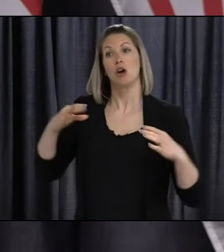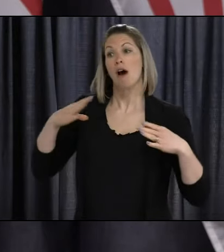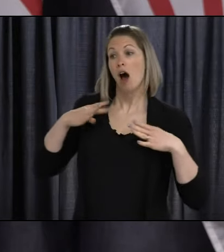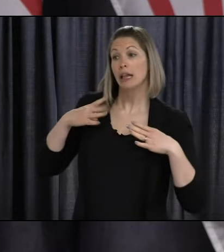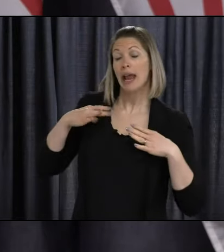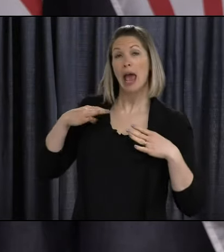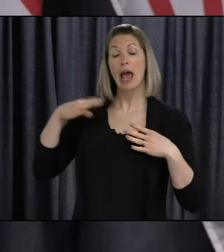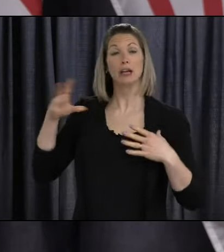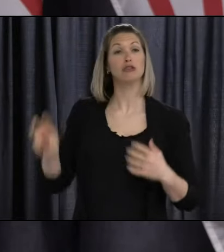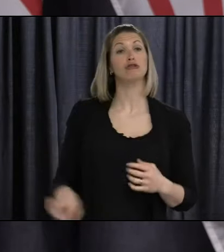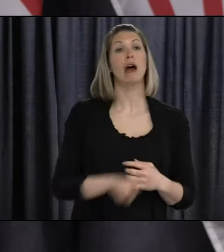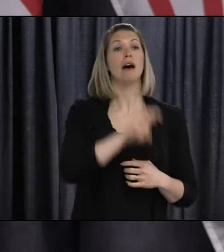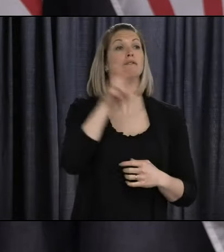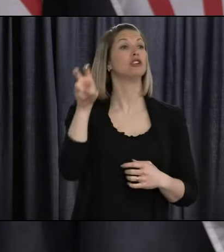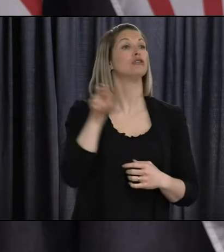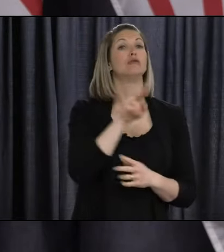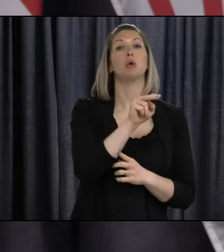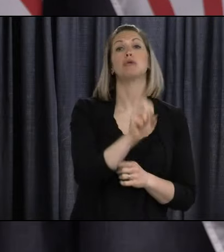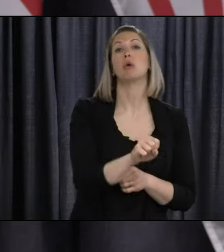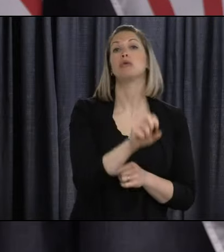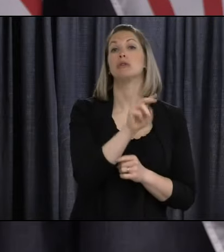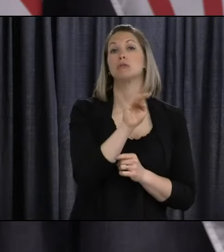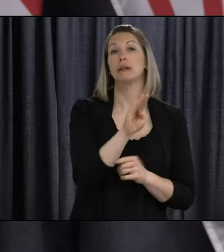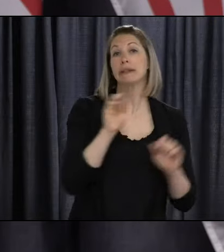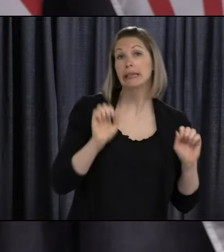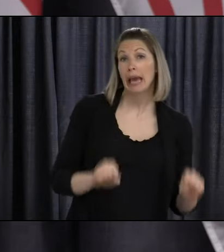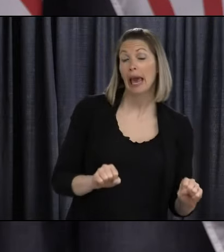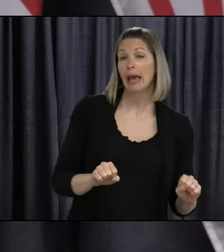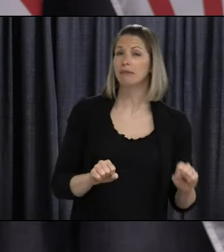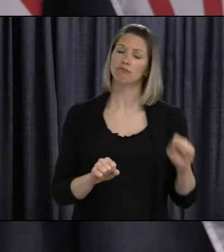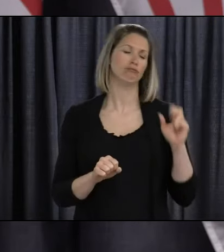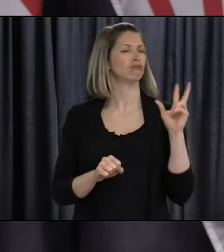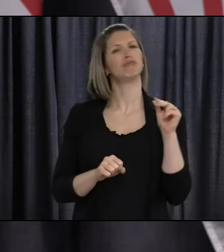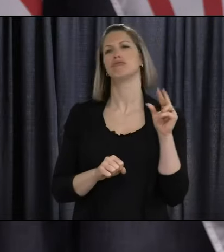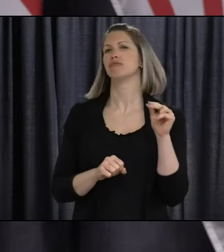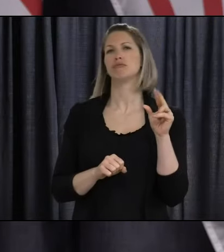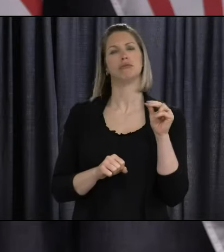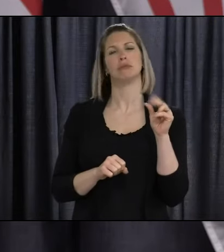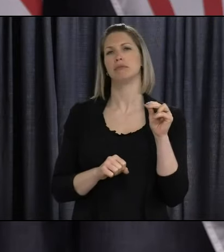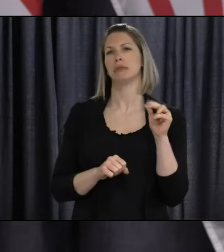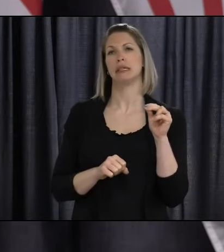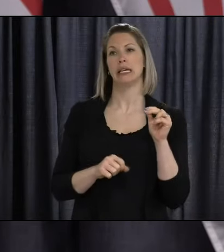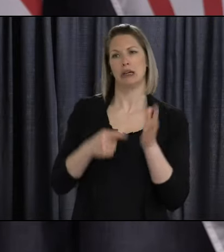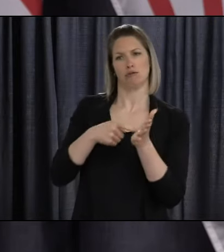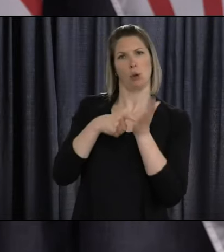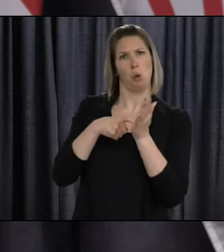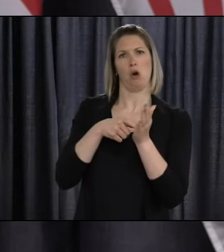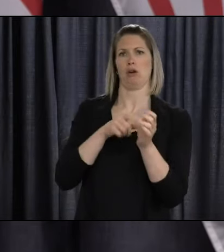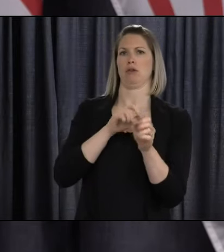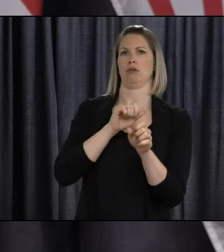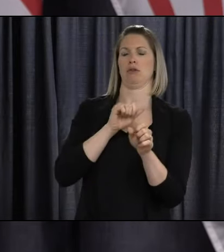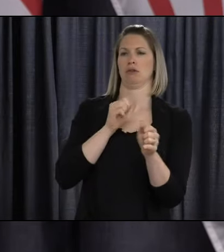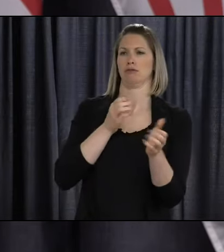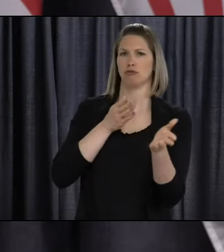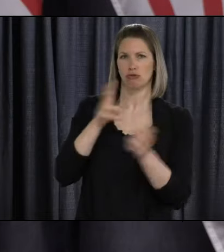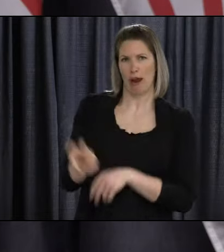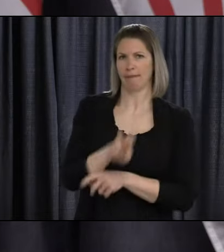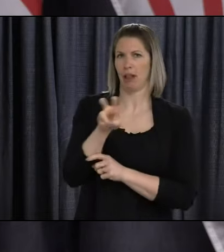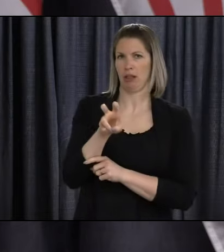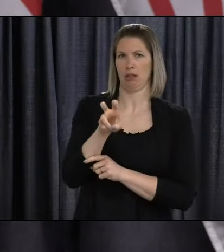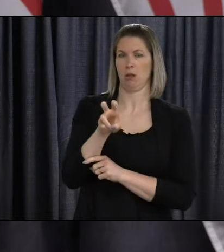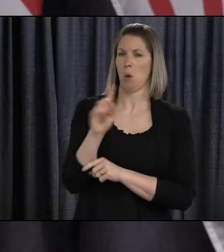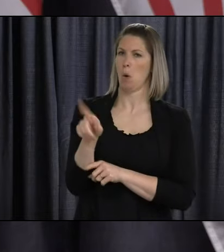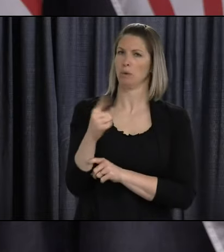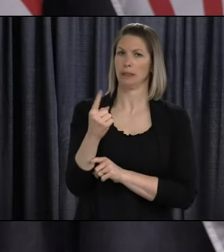of the province unless it was absolutely necessary. And if those people were to return to the province, there would be a mandatory